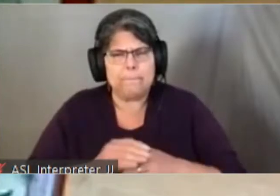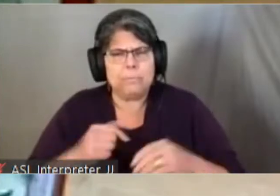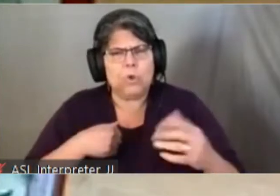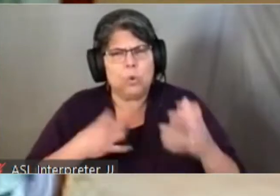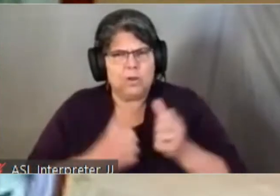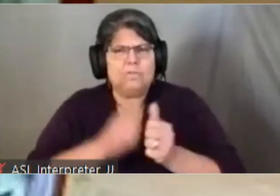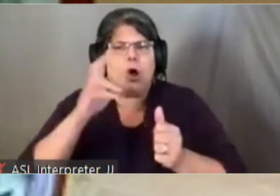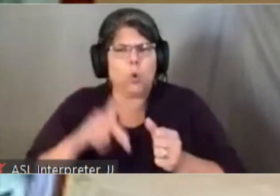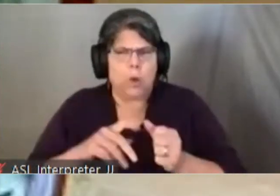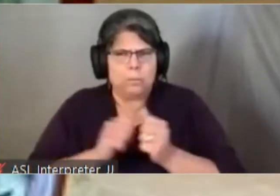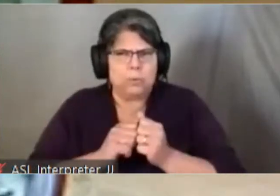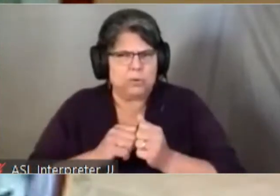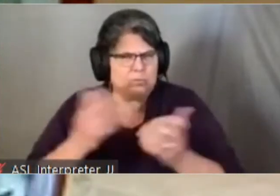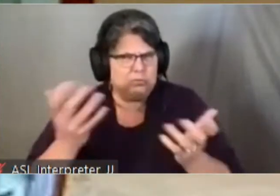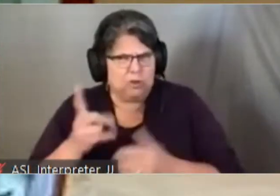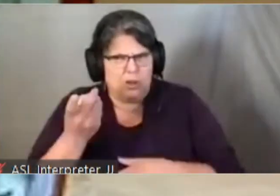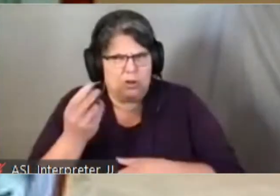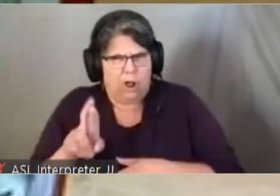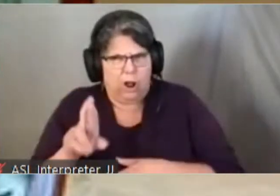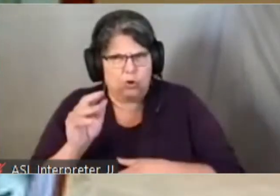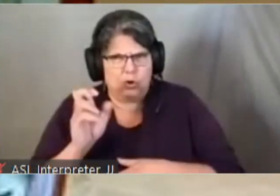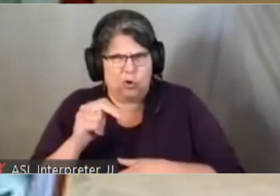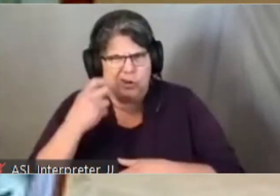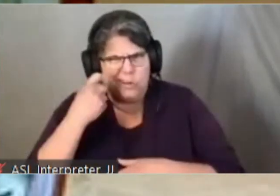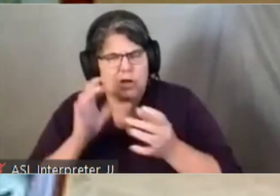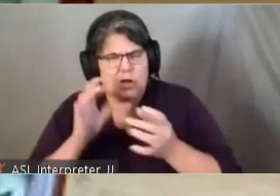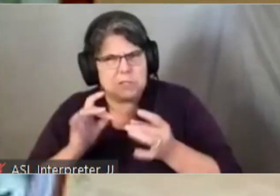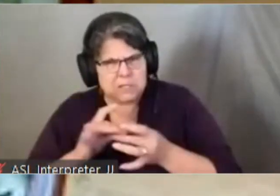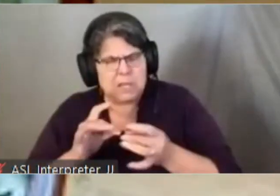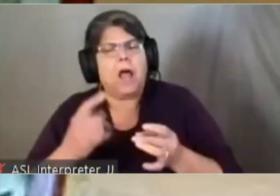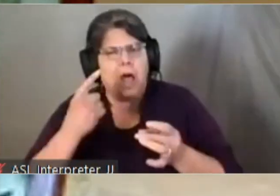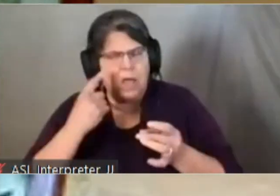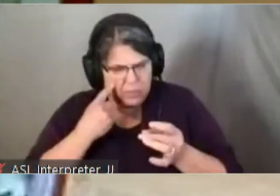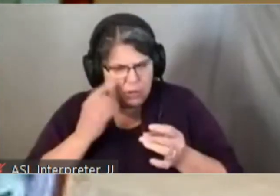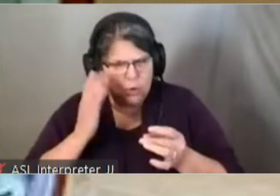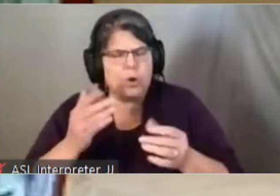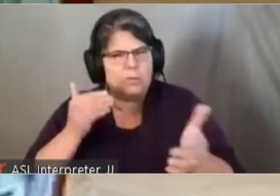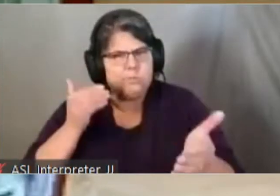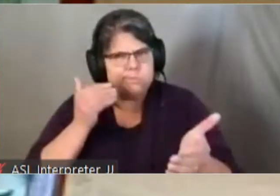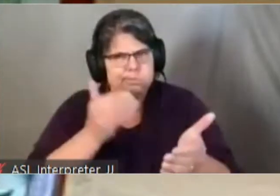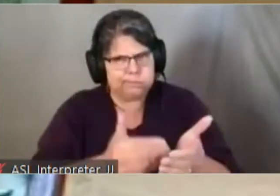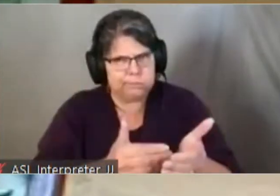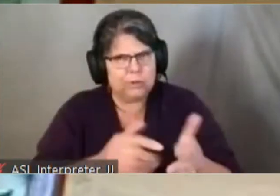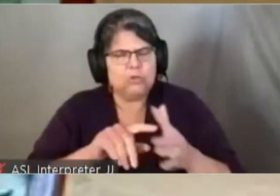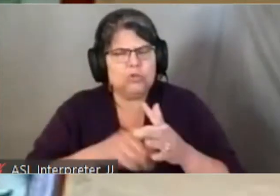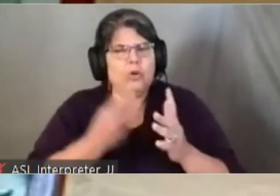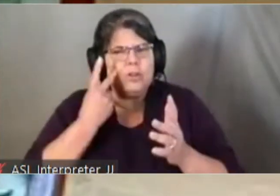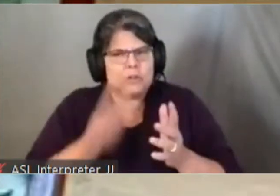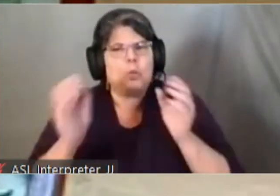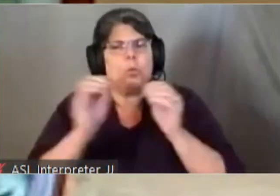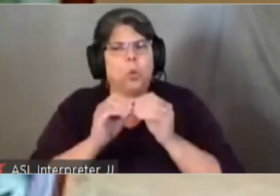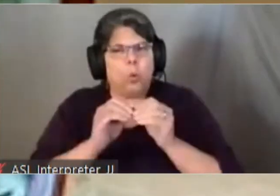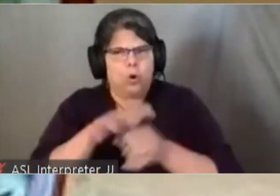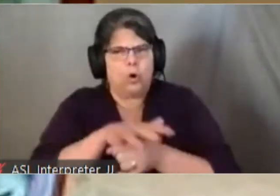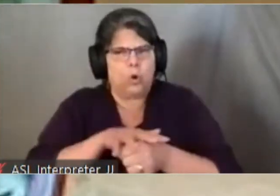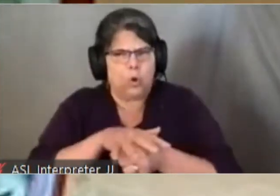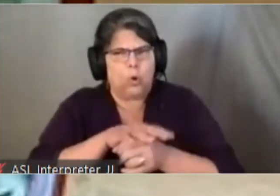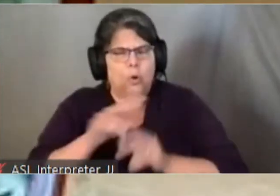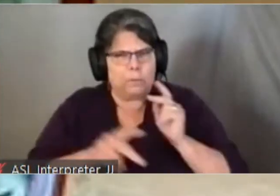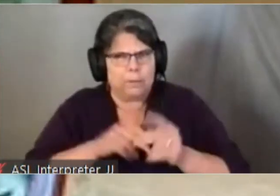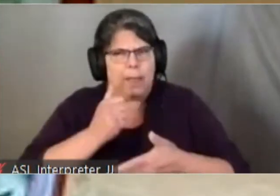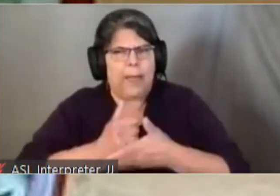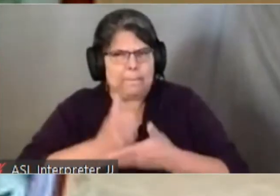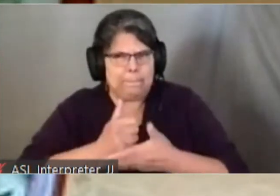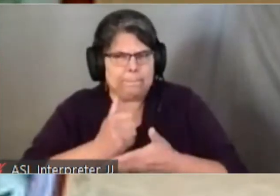Coren was saying that I think this is an area that you will see more of local people working on this